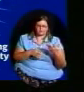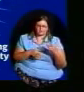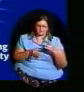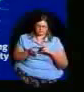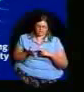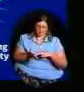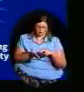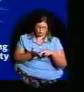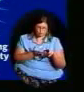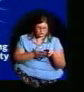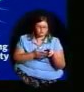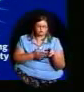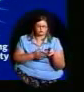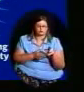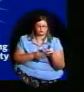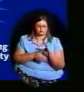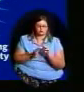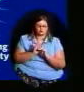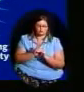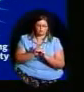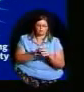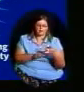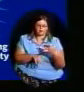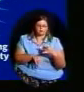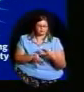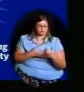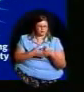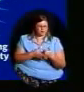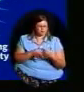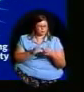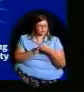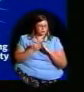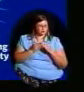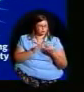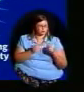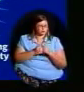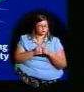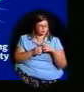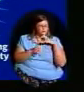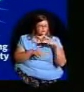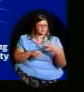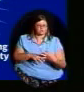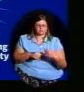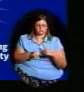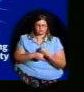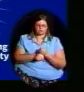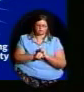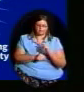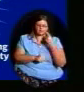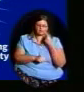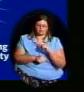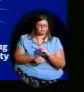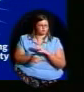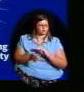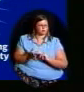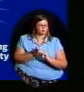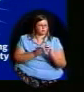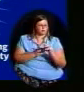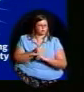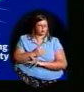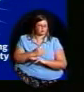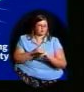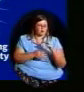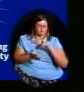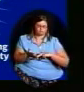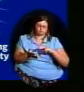model that in the end brings the communities to some decision-making on where to allocate resource and programs. I've seen it work. I've read the research